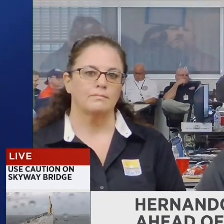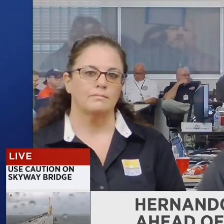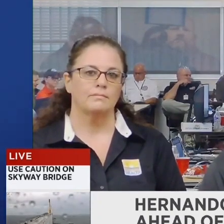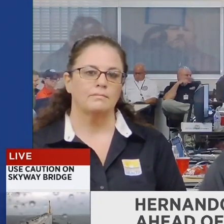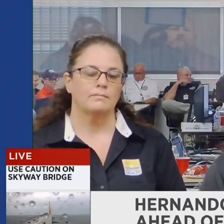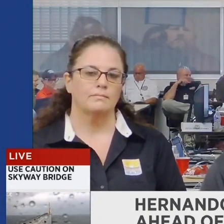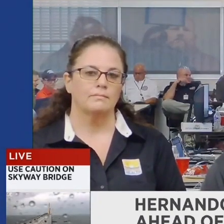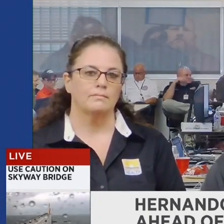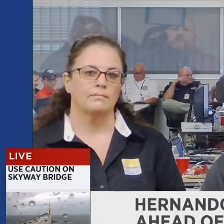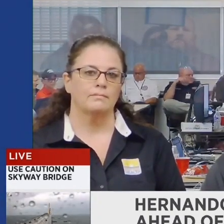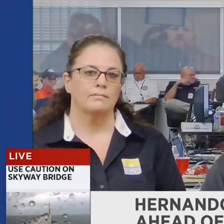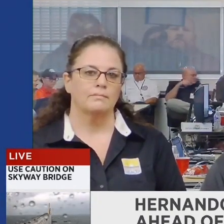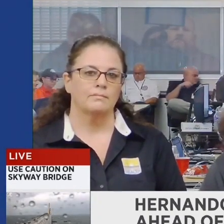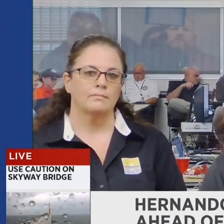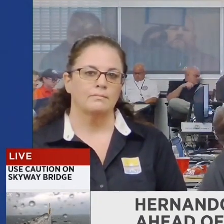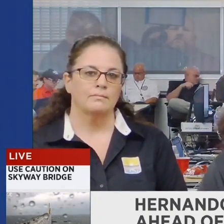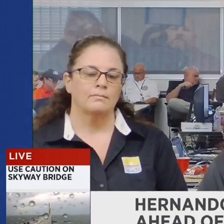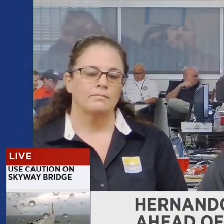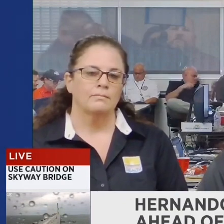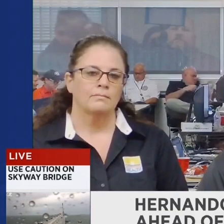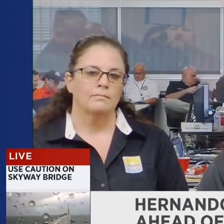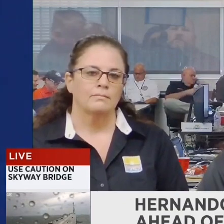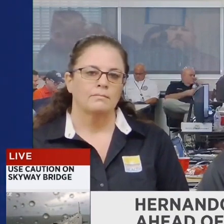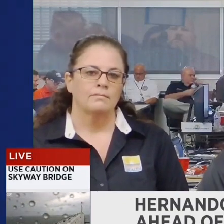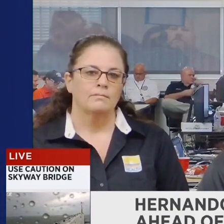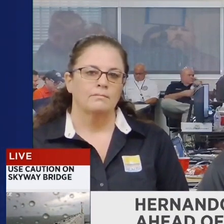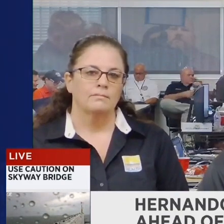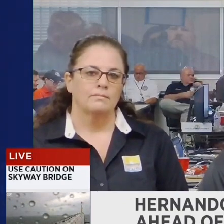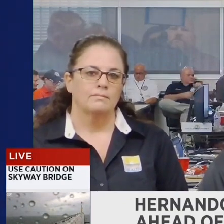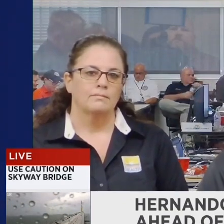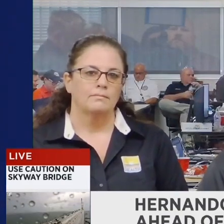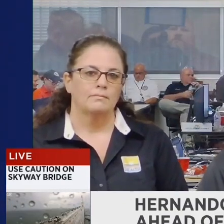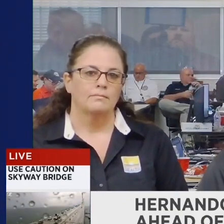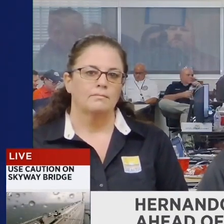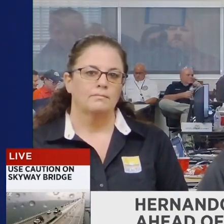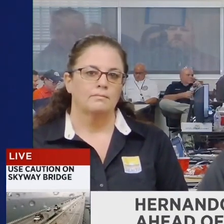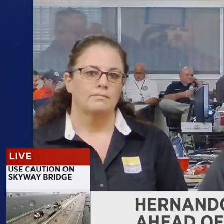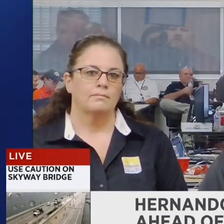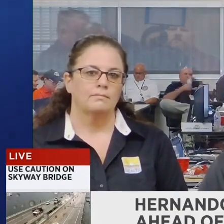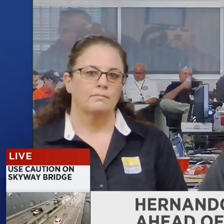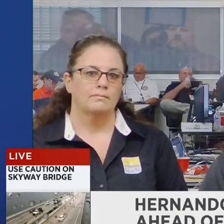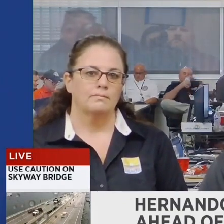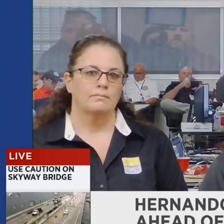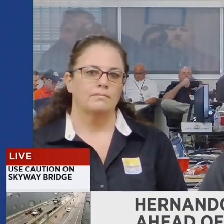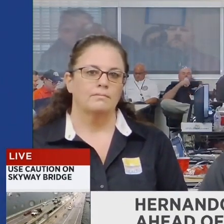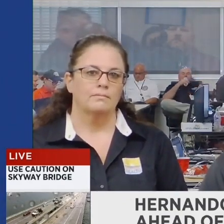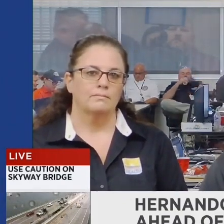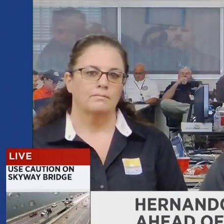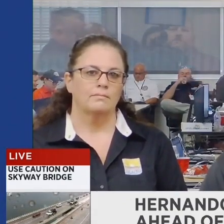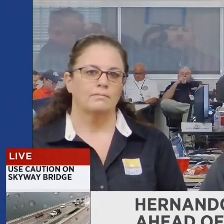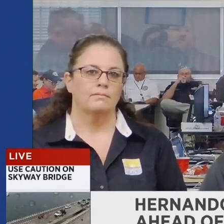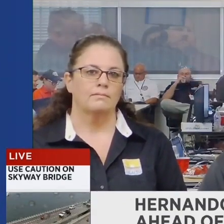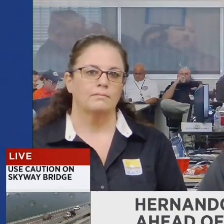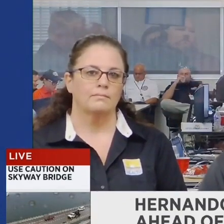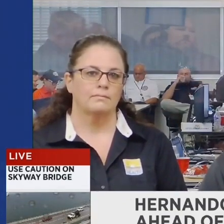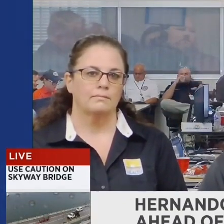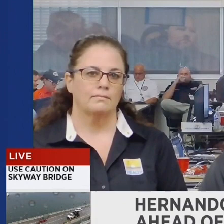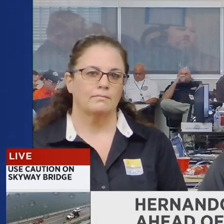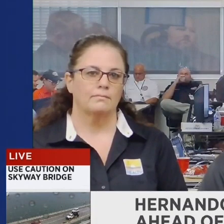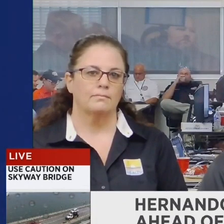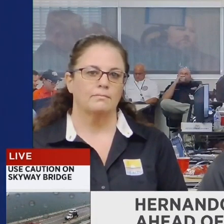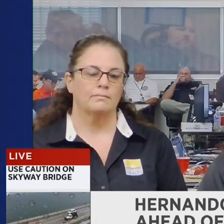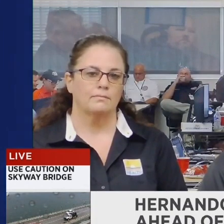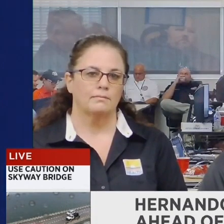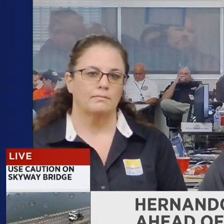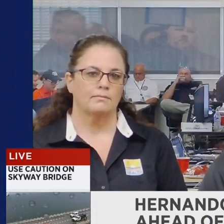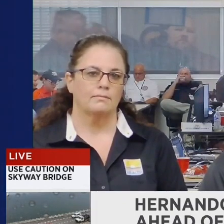are 1 to 2 degrees warmer than normal, so it's just churning and burning right now. So please take heed. This is catastrophic,